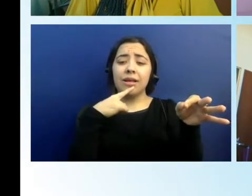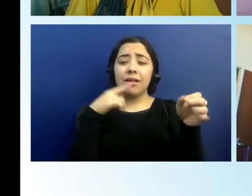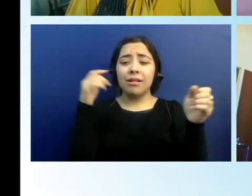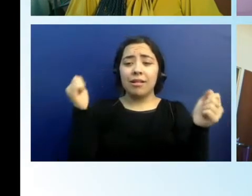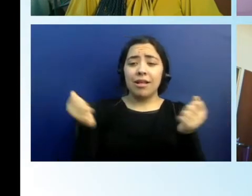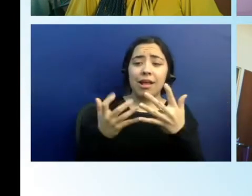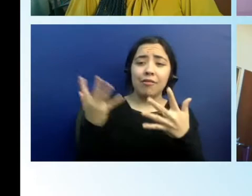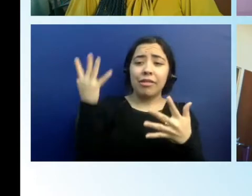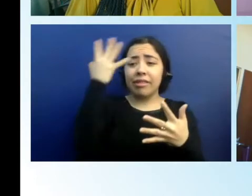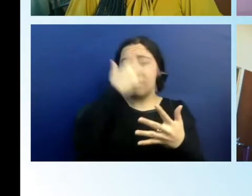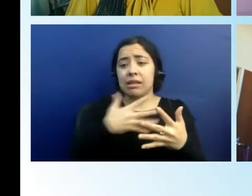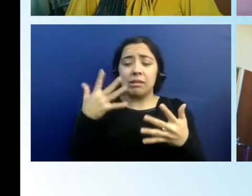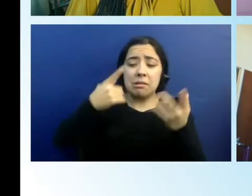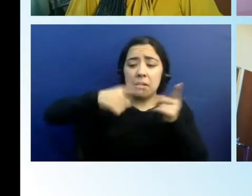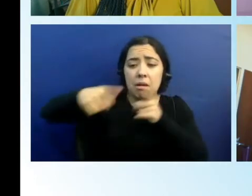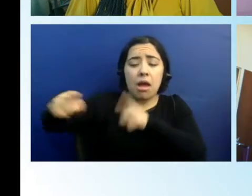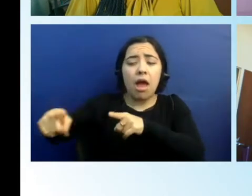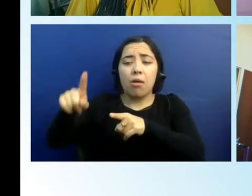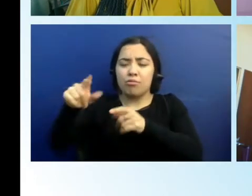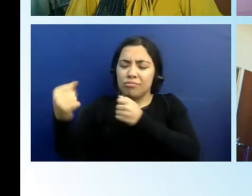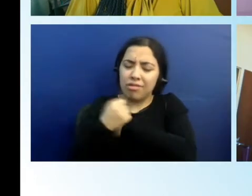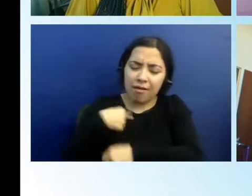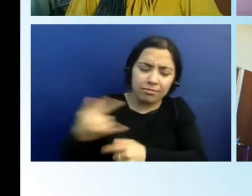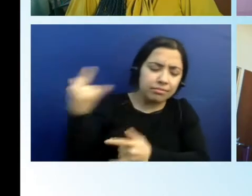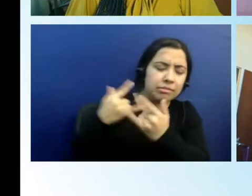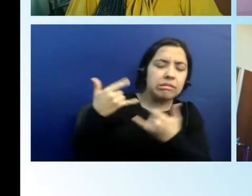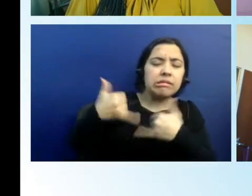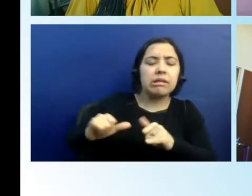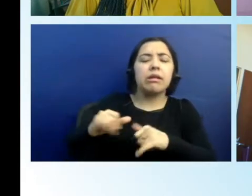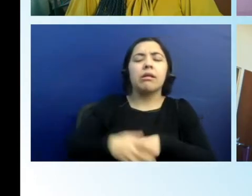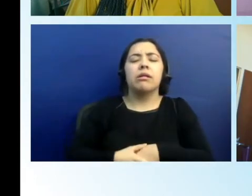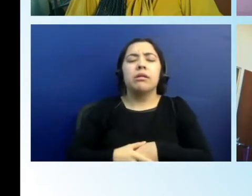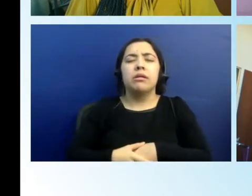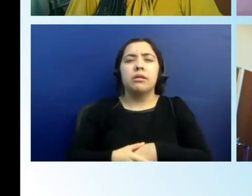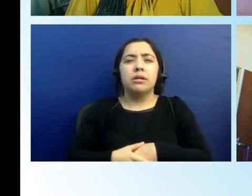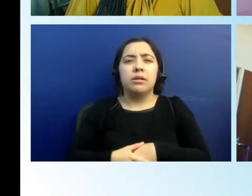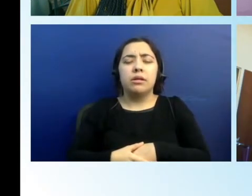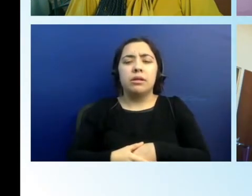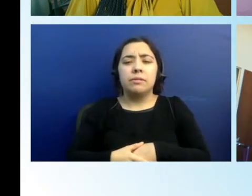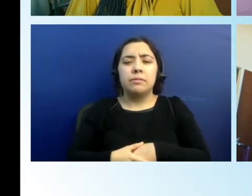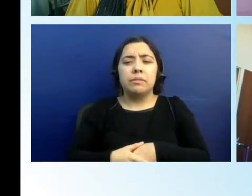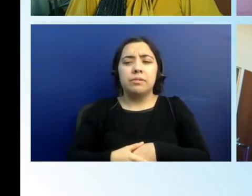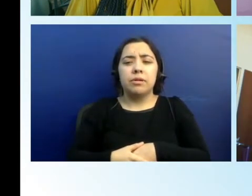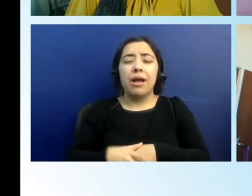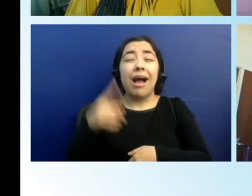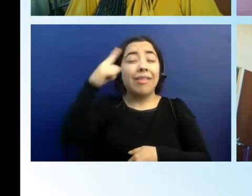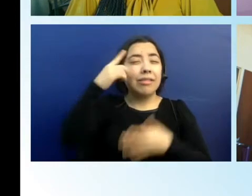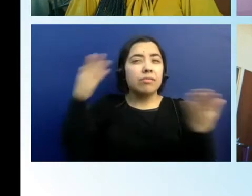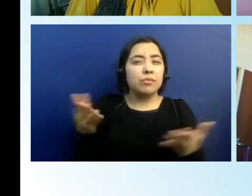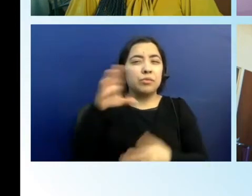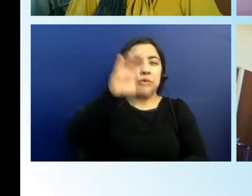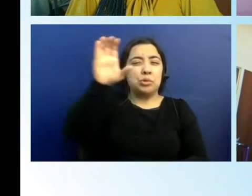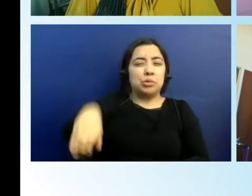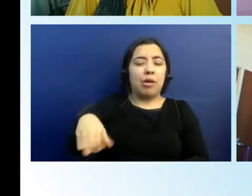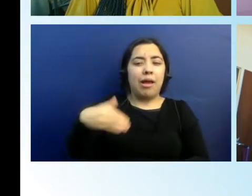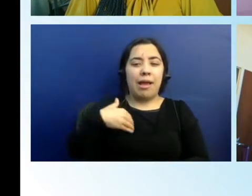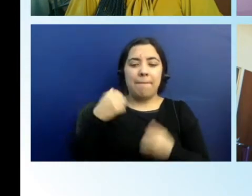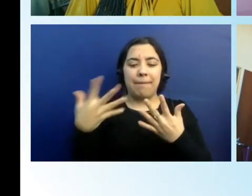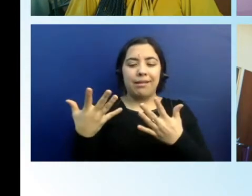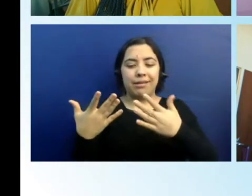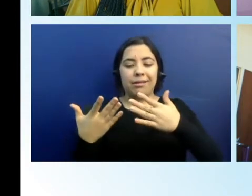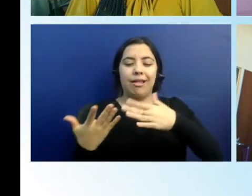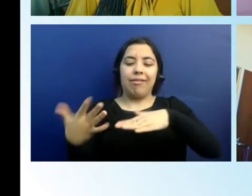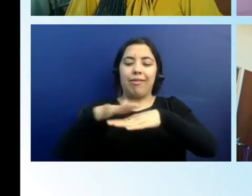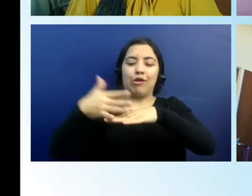me underneath it all. And when I think about Chicago, there's a lot of layers for us to peel back. But underneath it all is like this